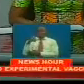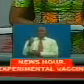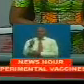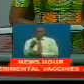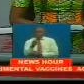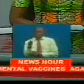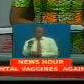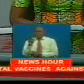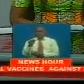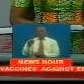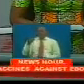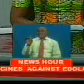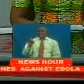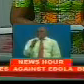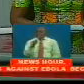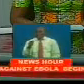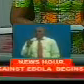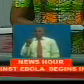1,810 in 2008 to